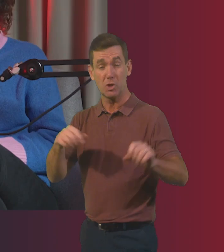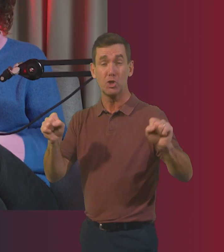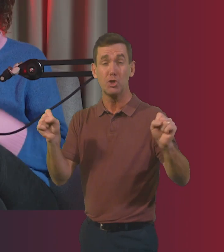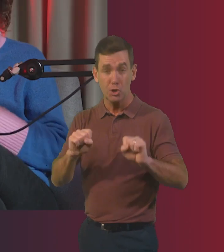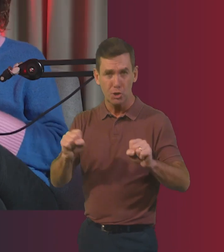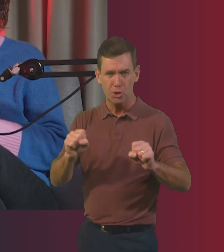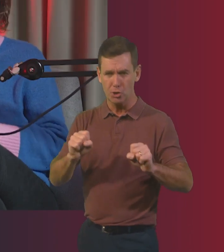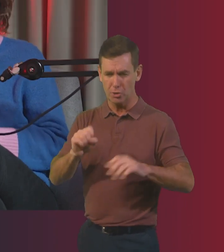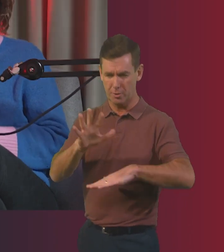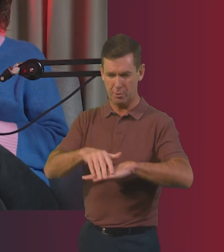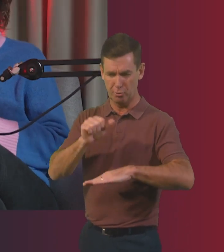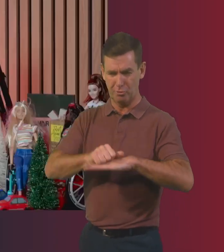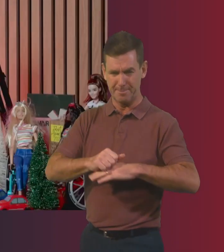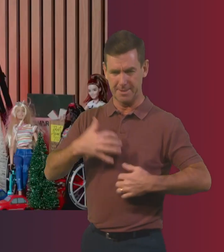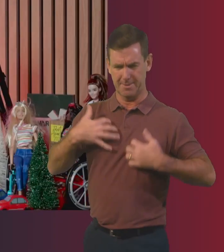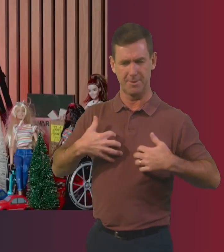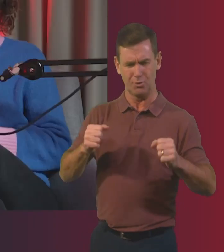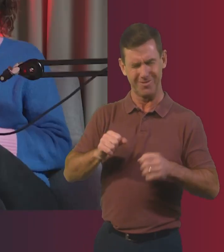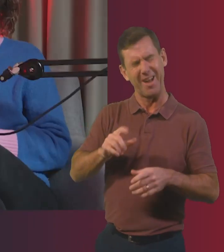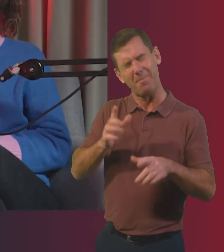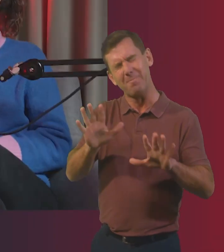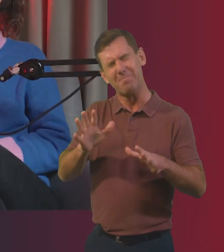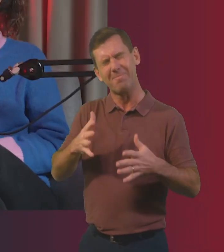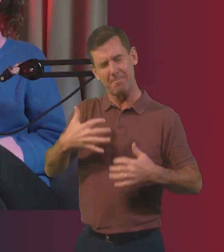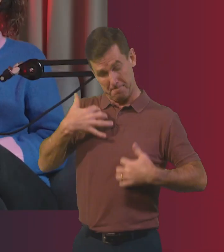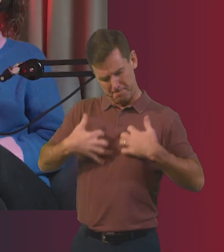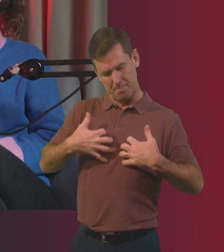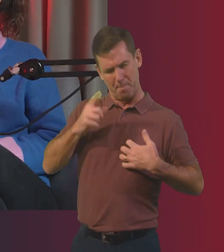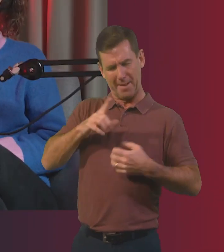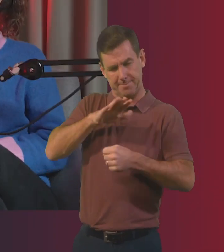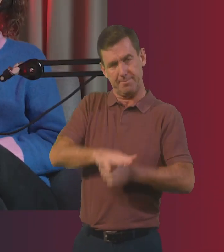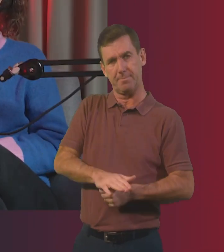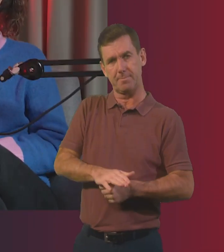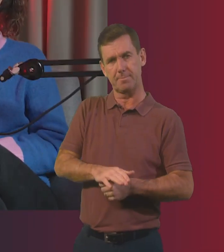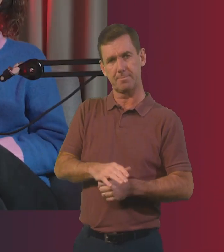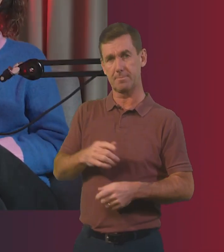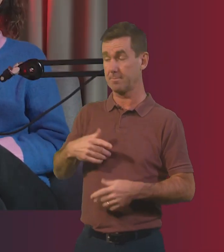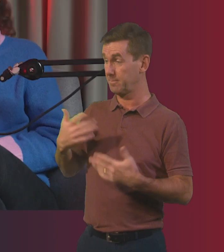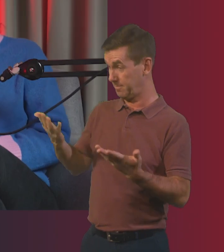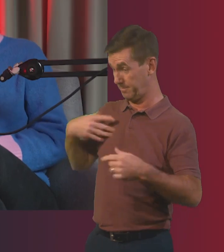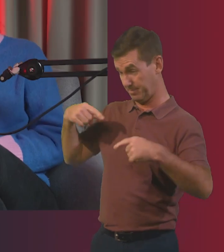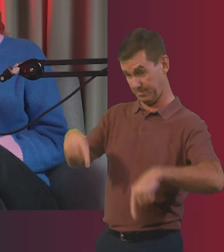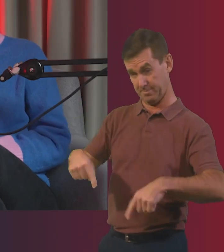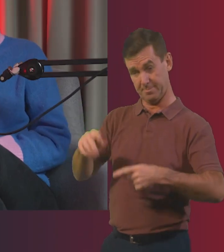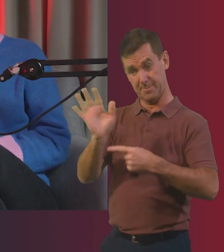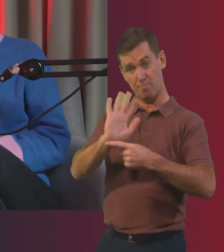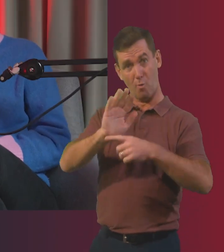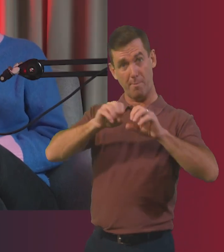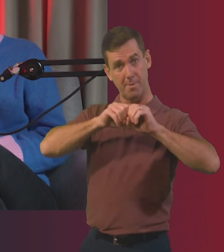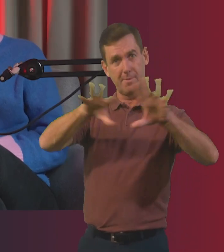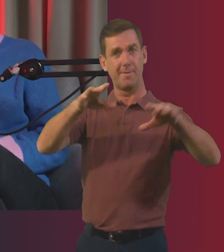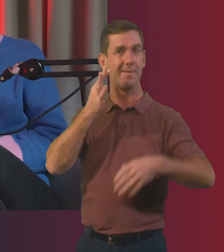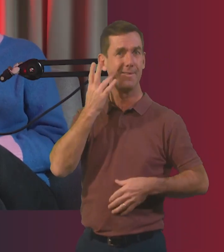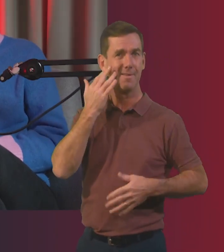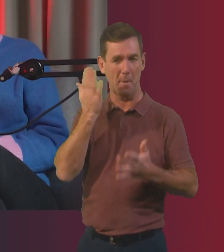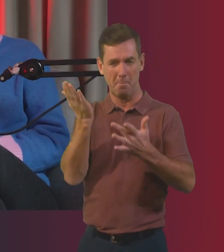I'm trying to push Yes. it down. Press. But by the time the show comes out, it will be mid-December. So hopefully, I am you'll be feeling fit. very